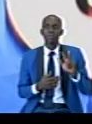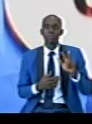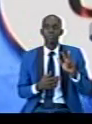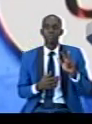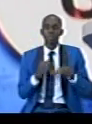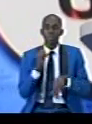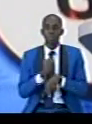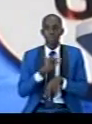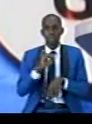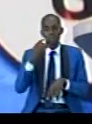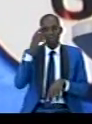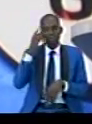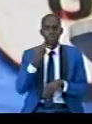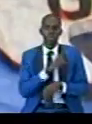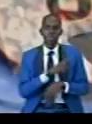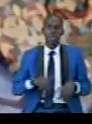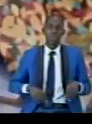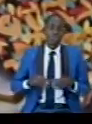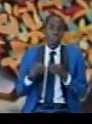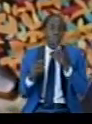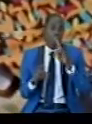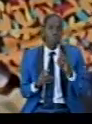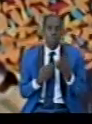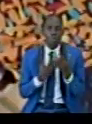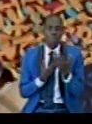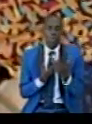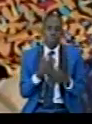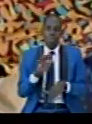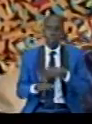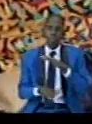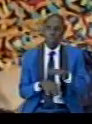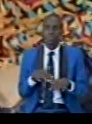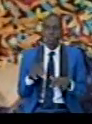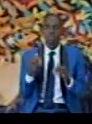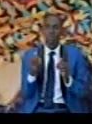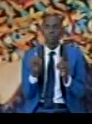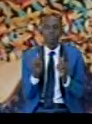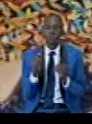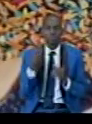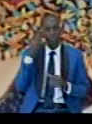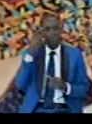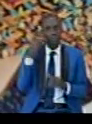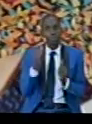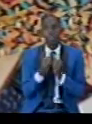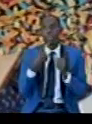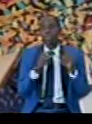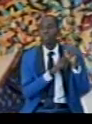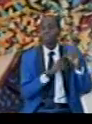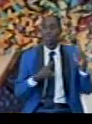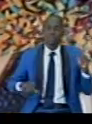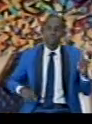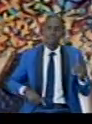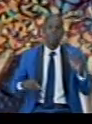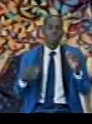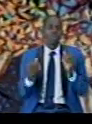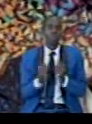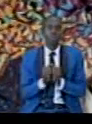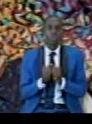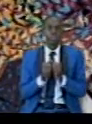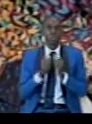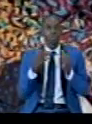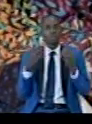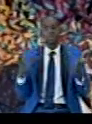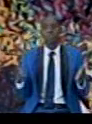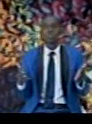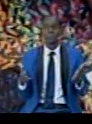Number one, walking with the Lord without faltering from his